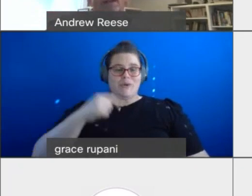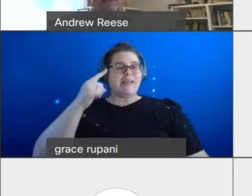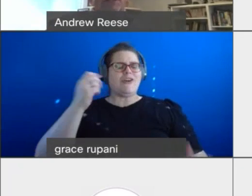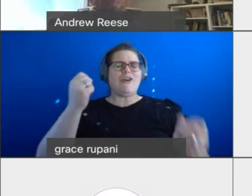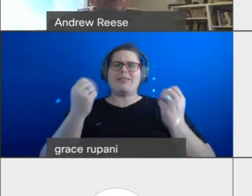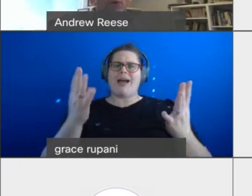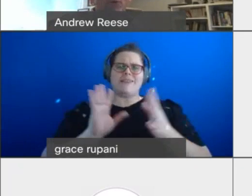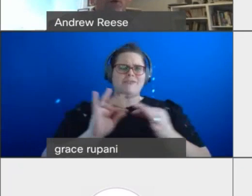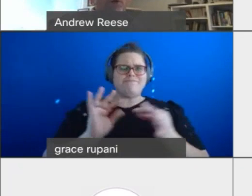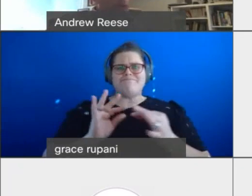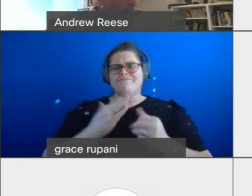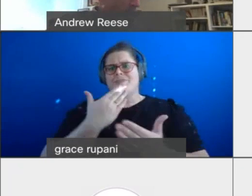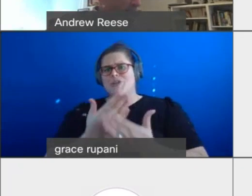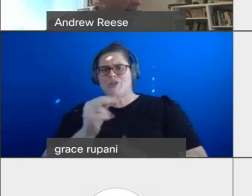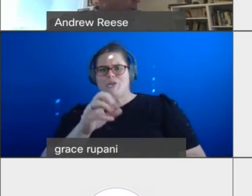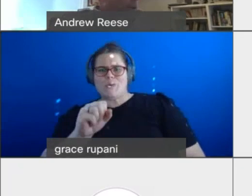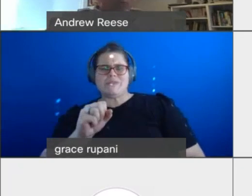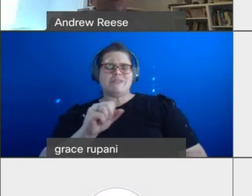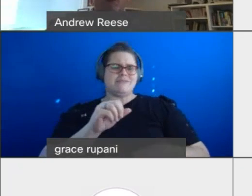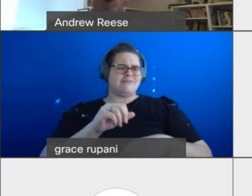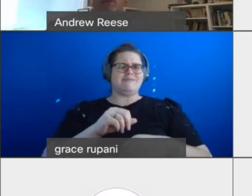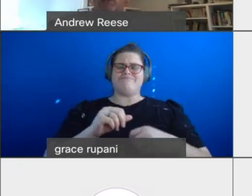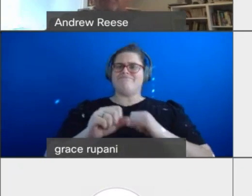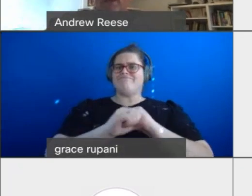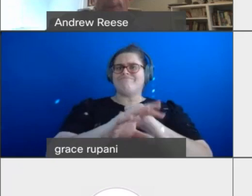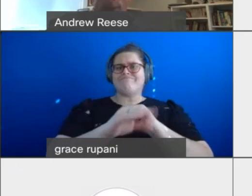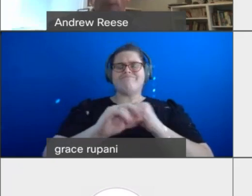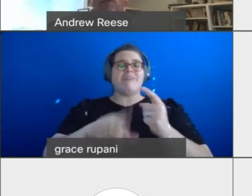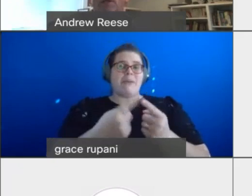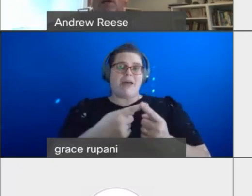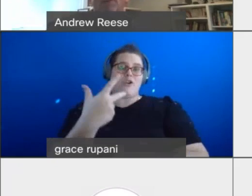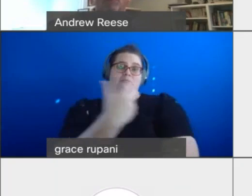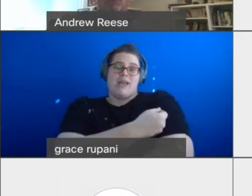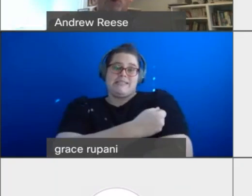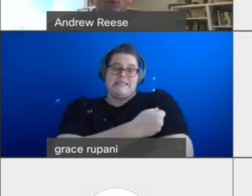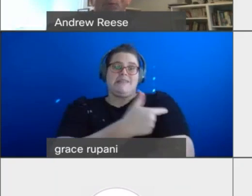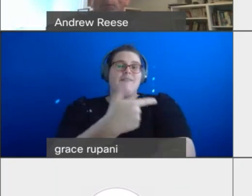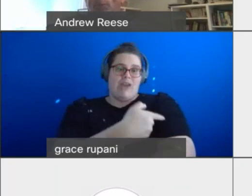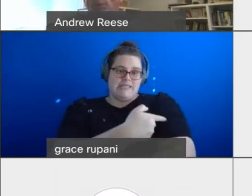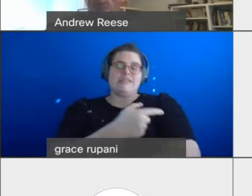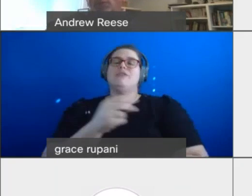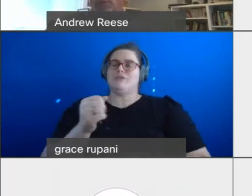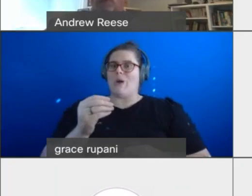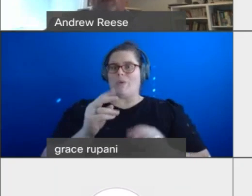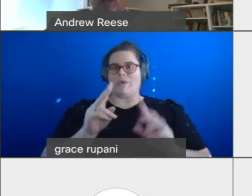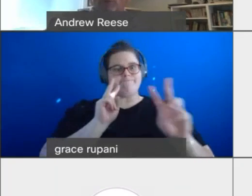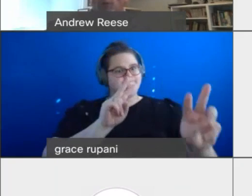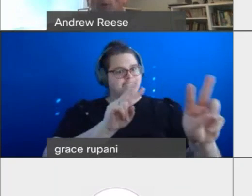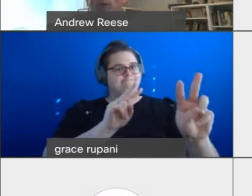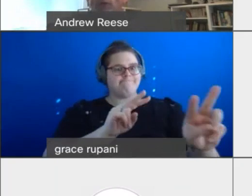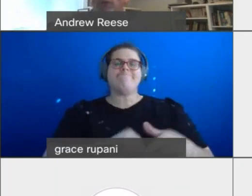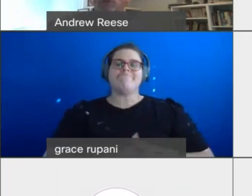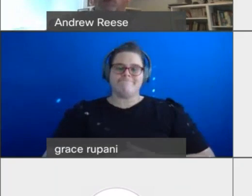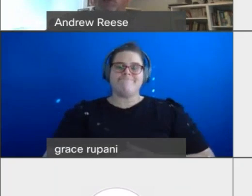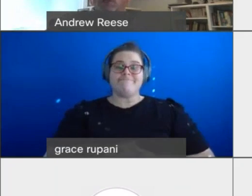about a vaccine. So our hope is that we all get to that. So if we have no